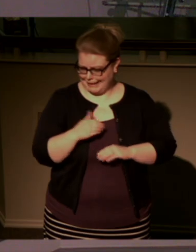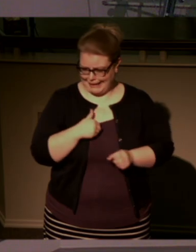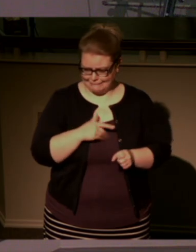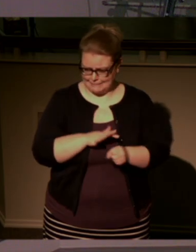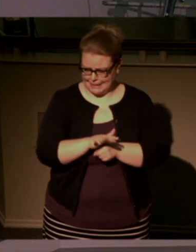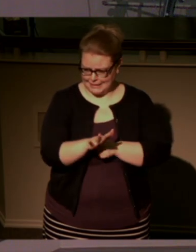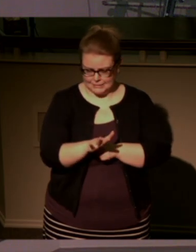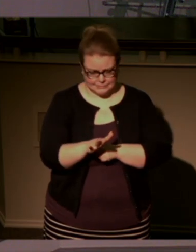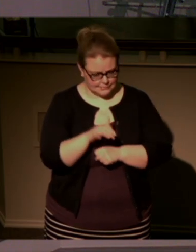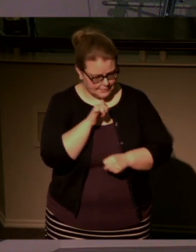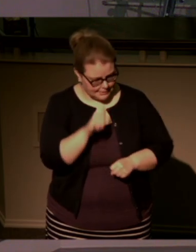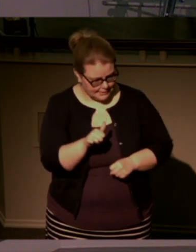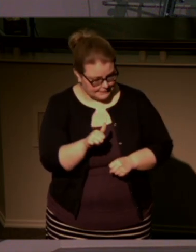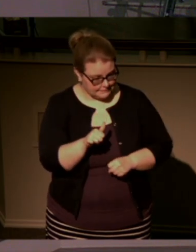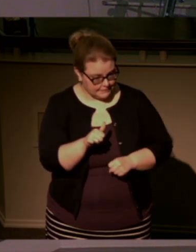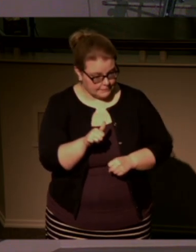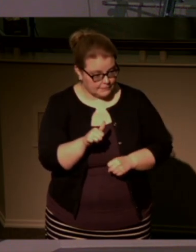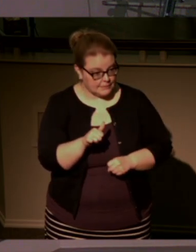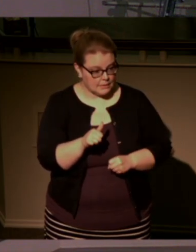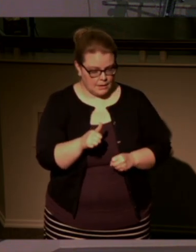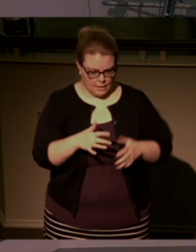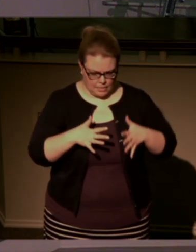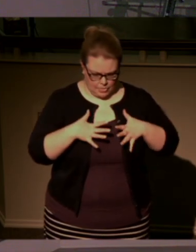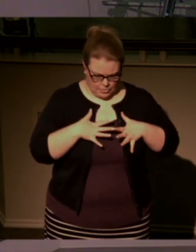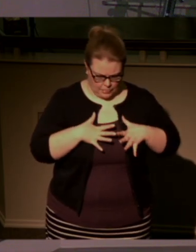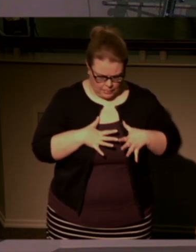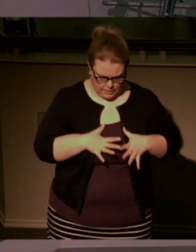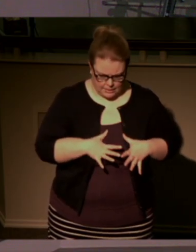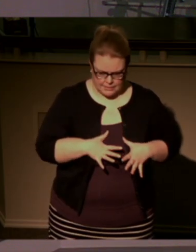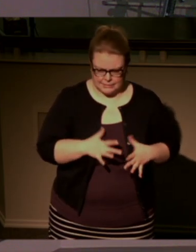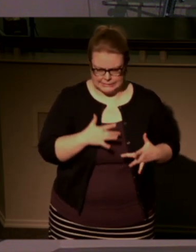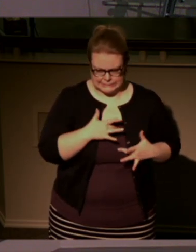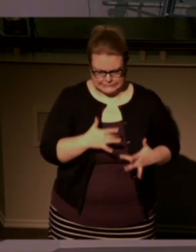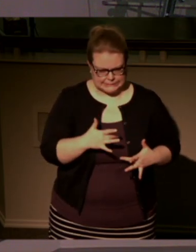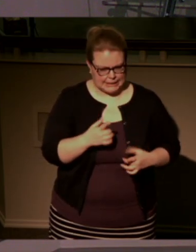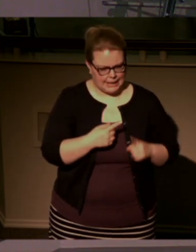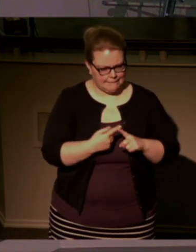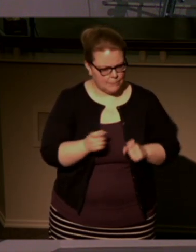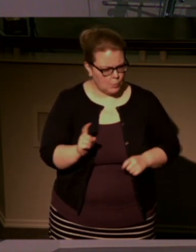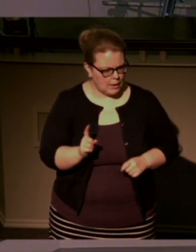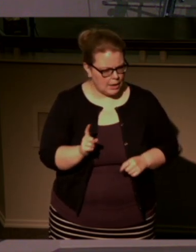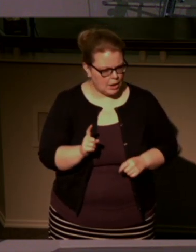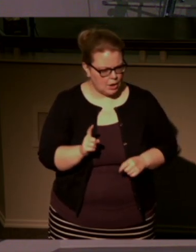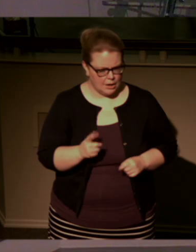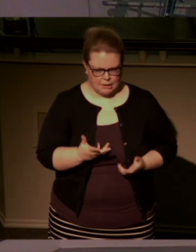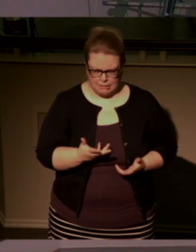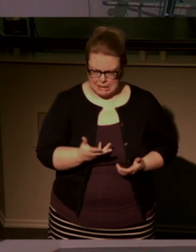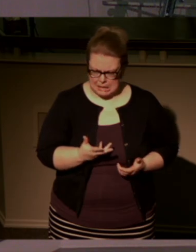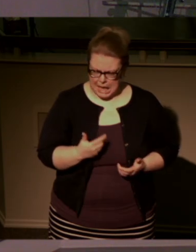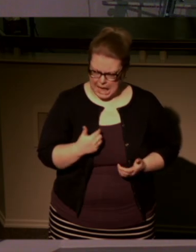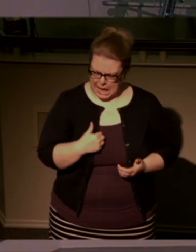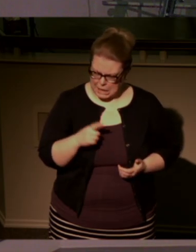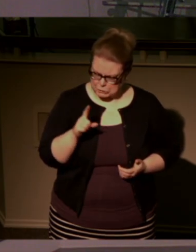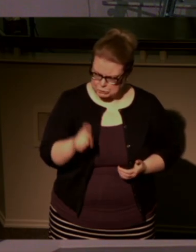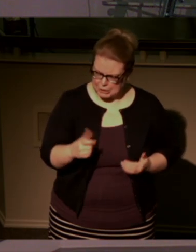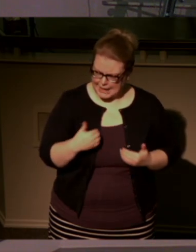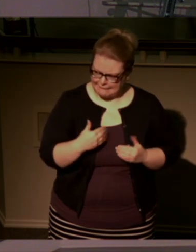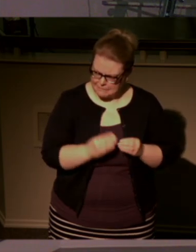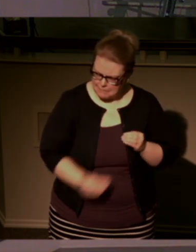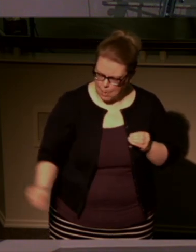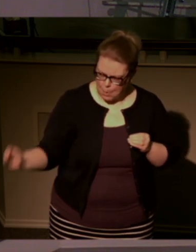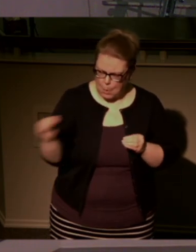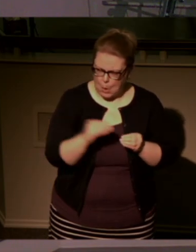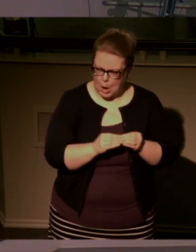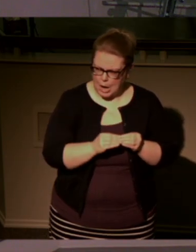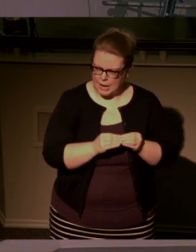what the substance of despair often is? It's feeling like you should have enough because you at